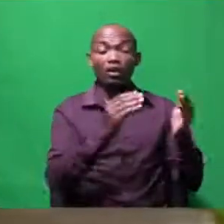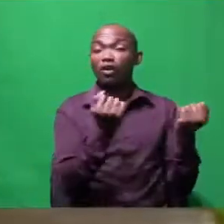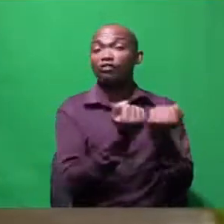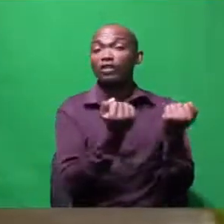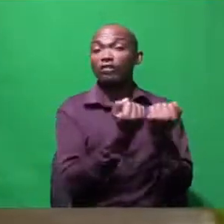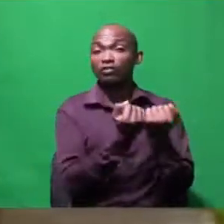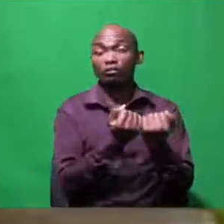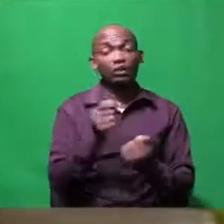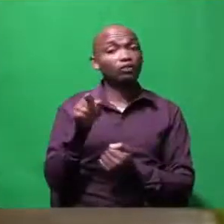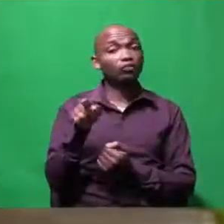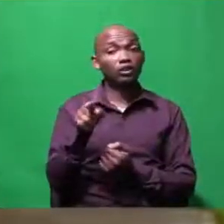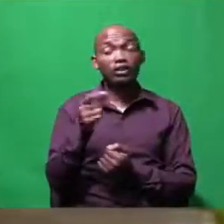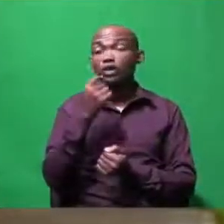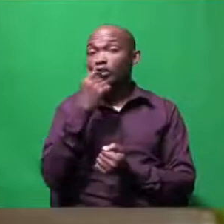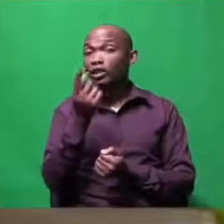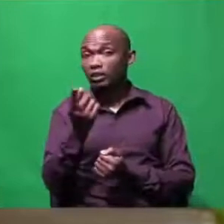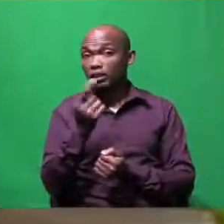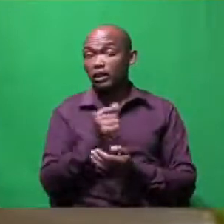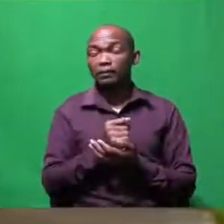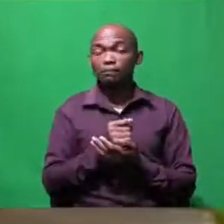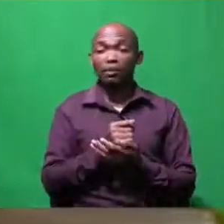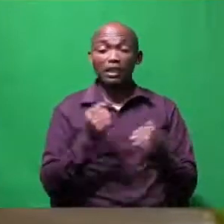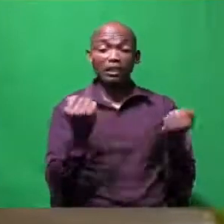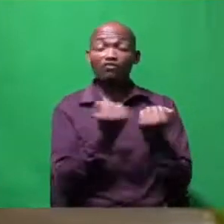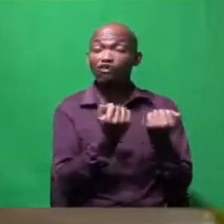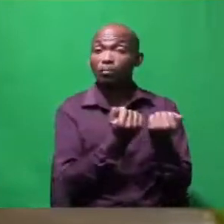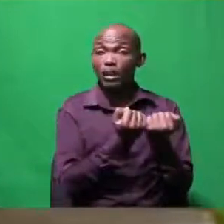say it is formed,